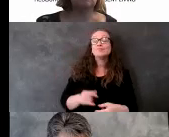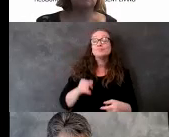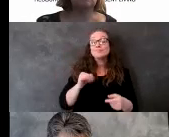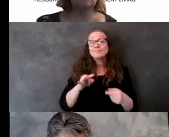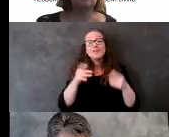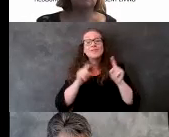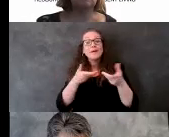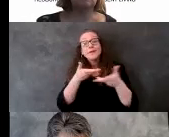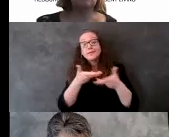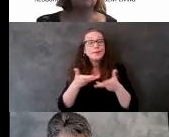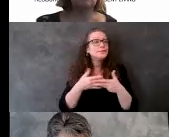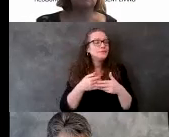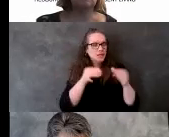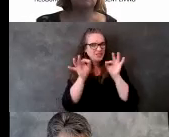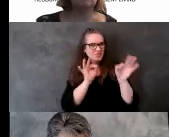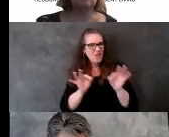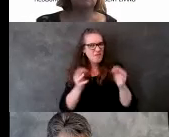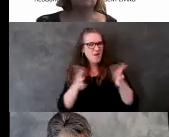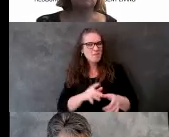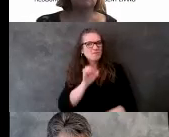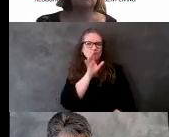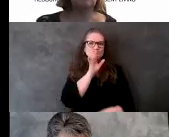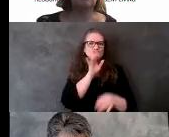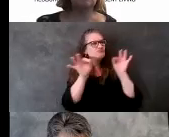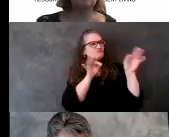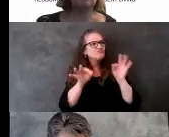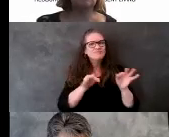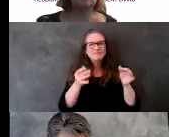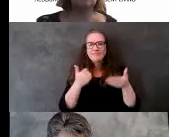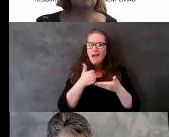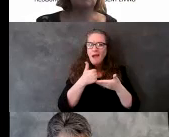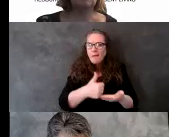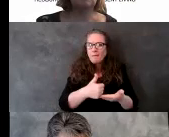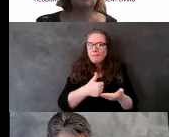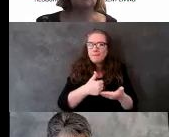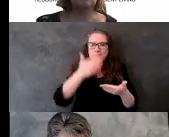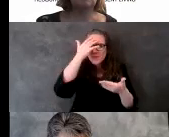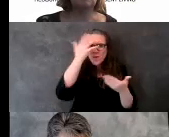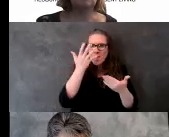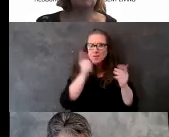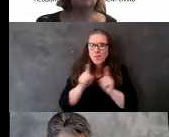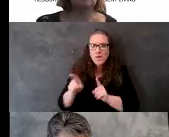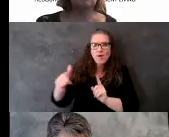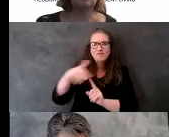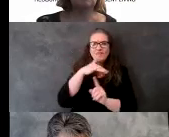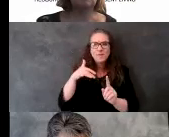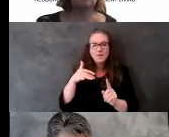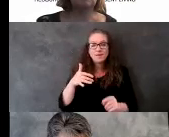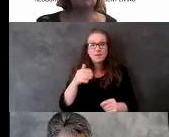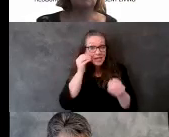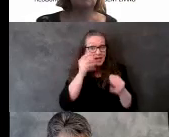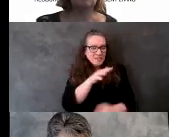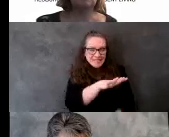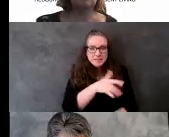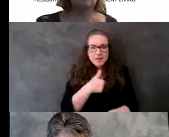They may not know what's going on, and it's helpful to let them know what you're doing. Let them know if you need to leave the room or end